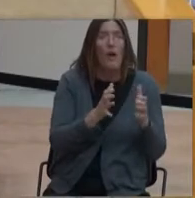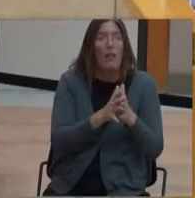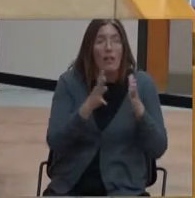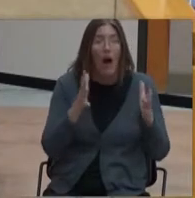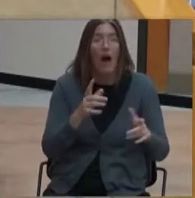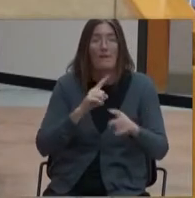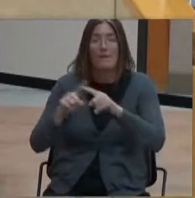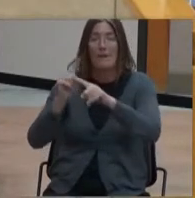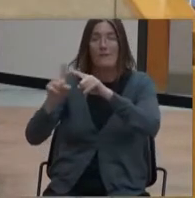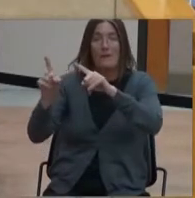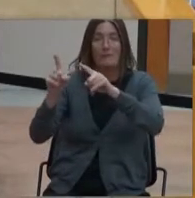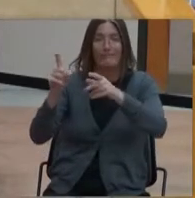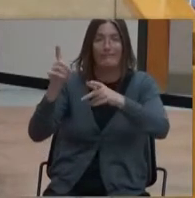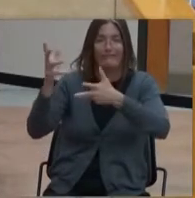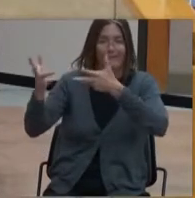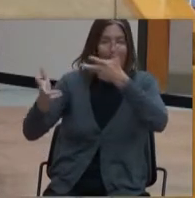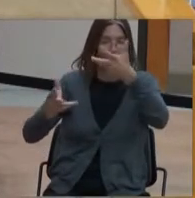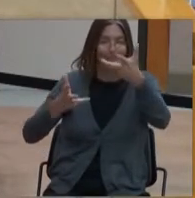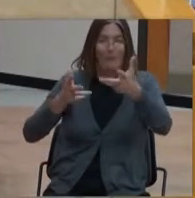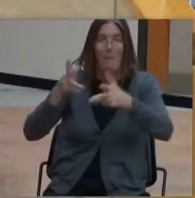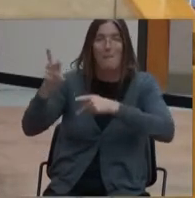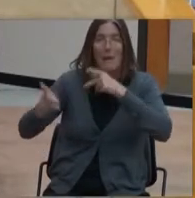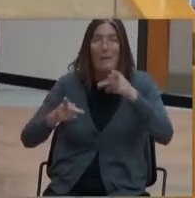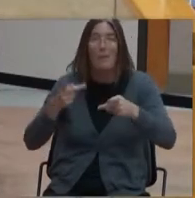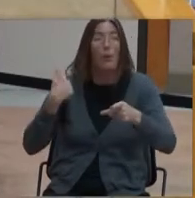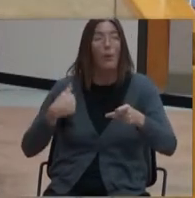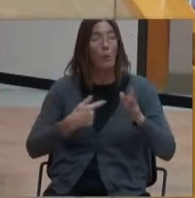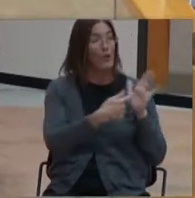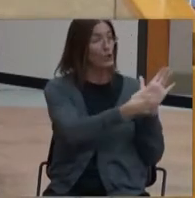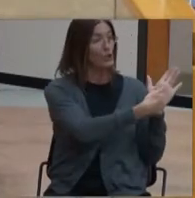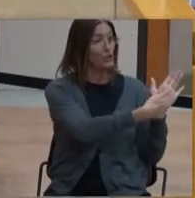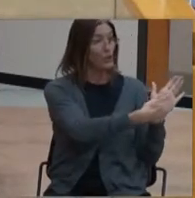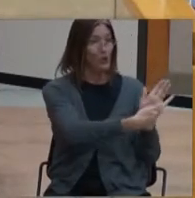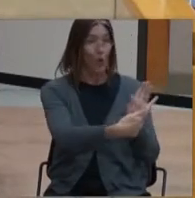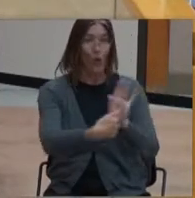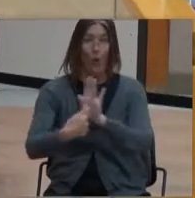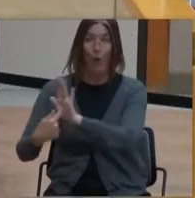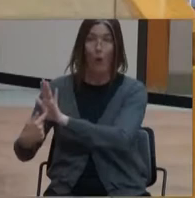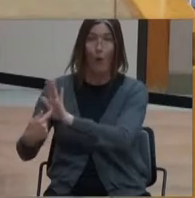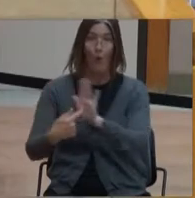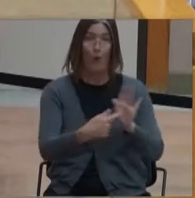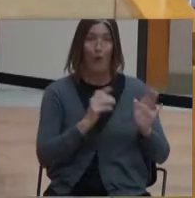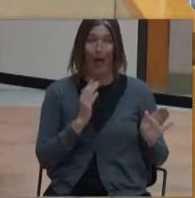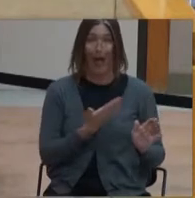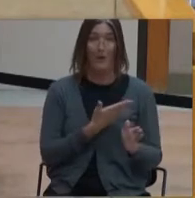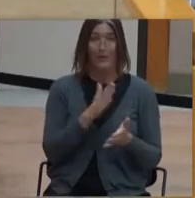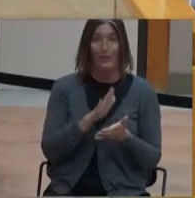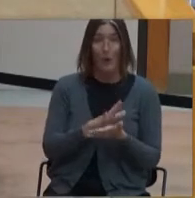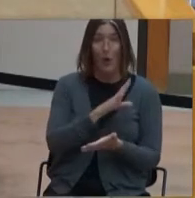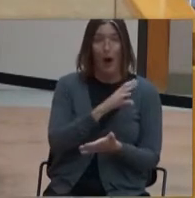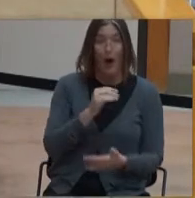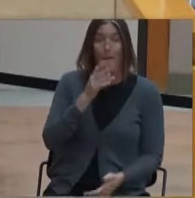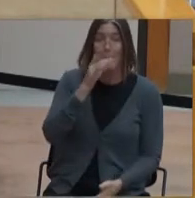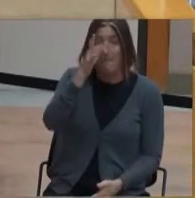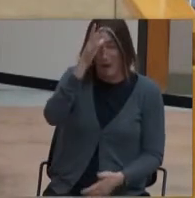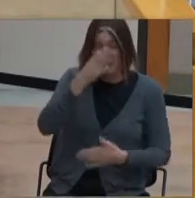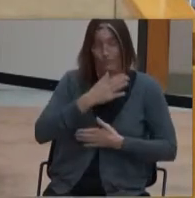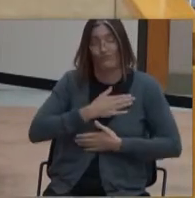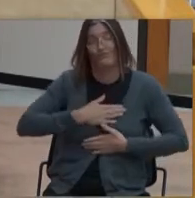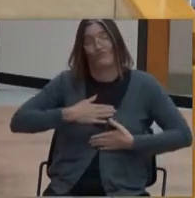school, but to create an unforgettable evening for all of our visitors. Parents enjoyed visiting